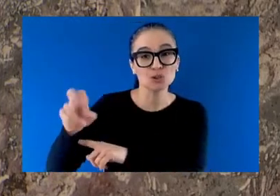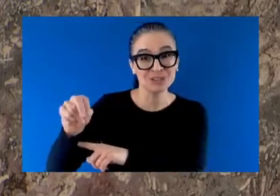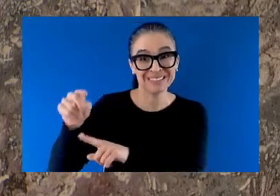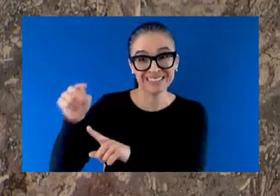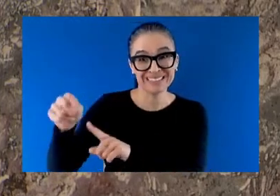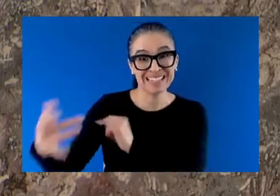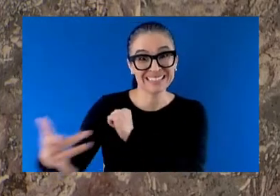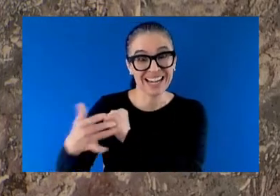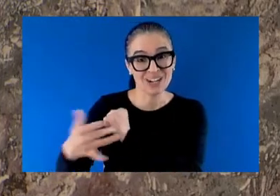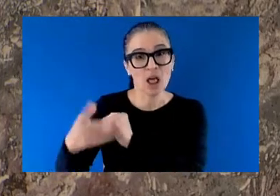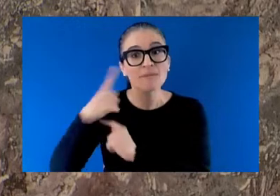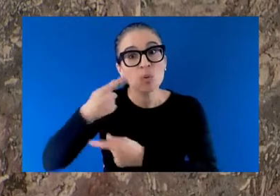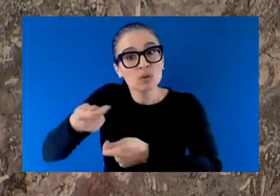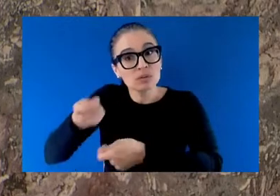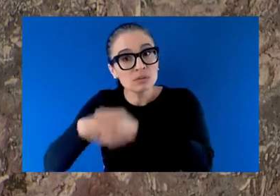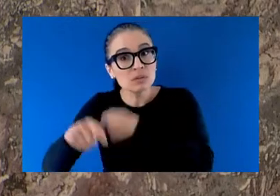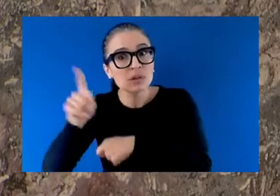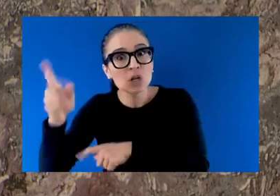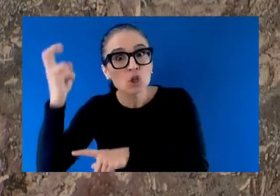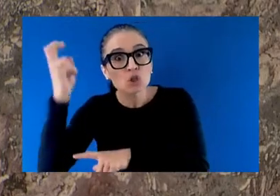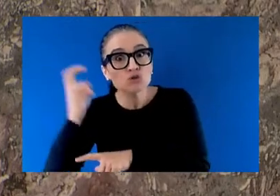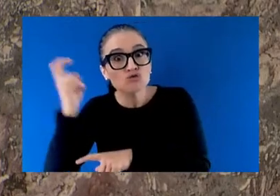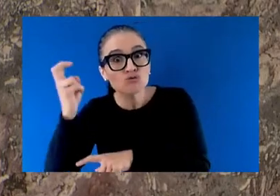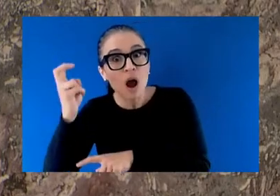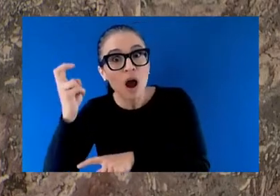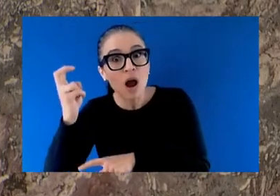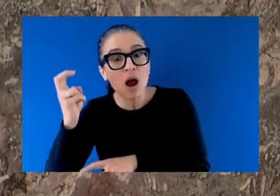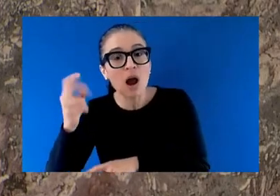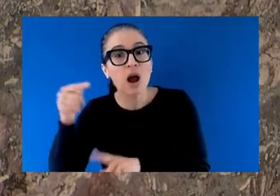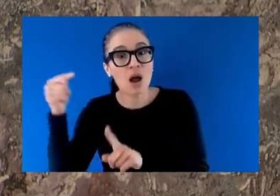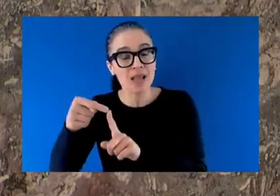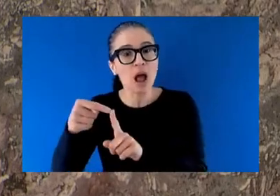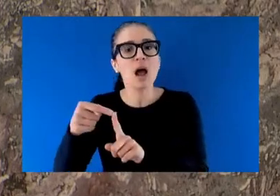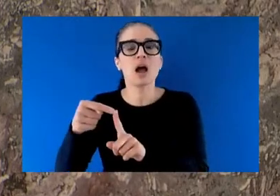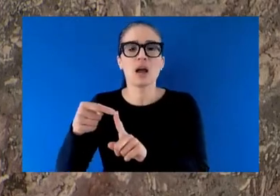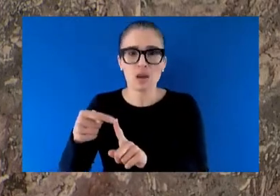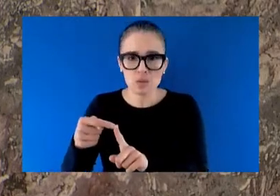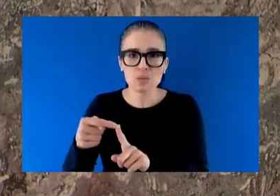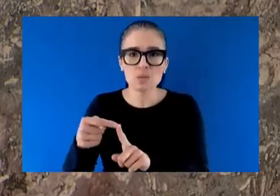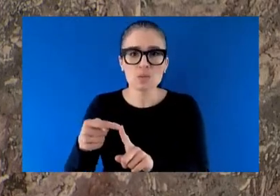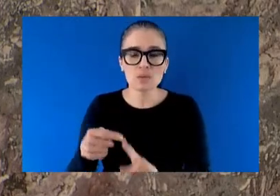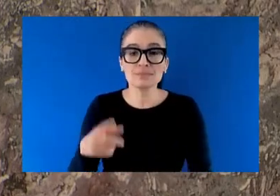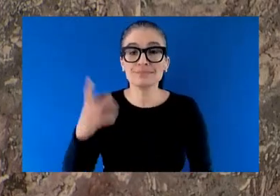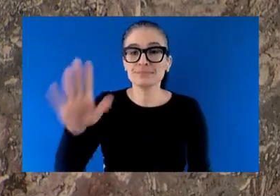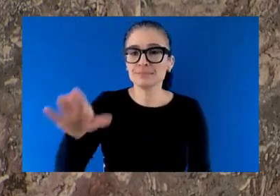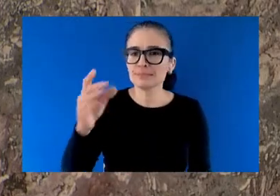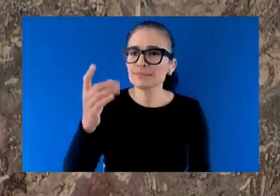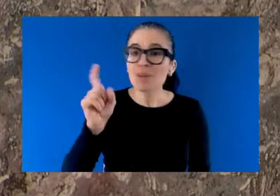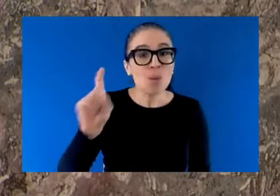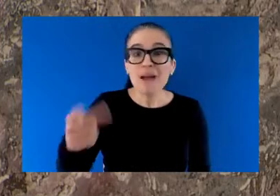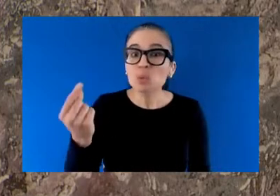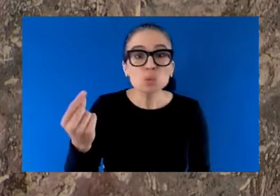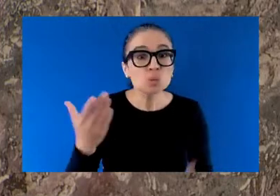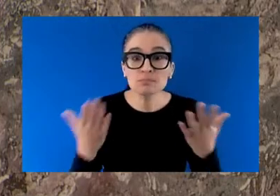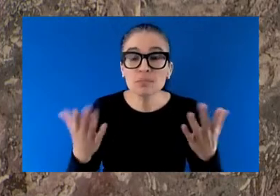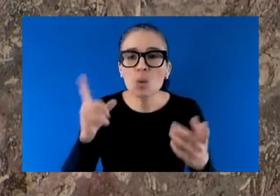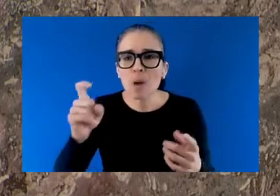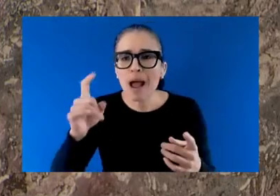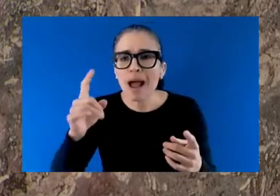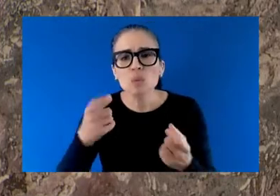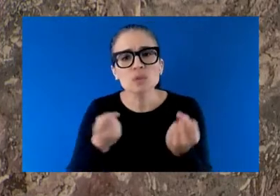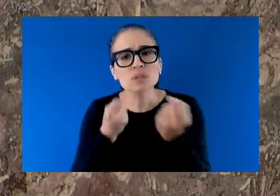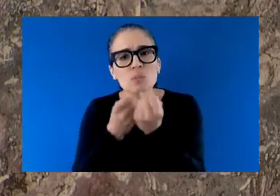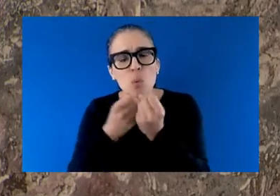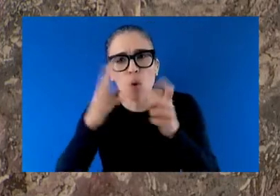important part of this technology development, of course, is supporting companies, innovators here in British Columbia in the work that